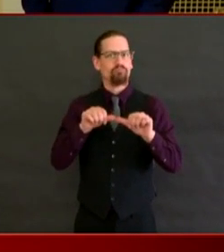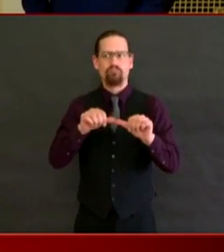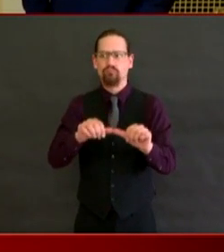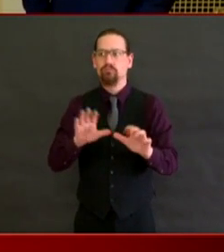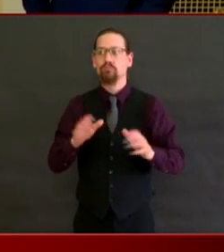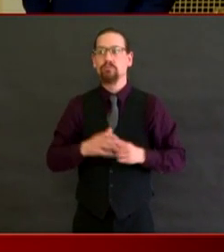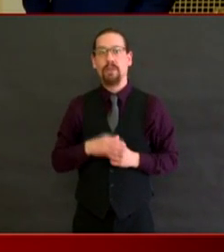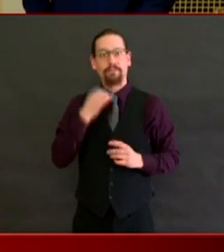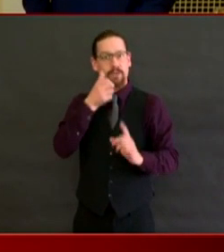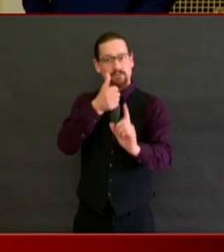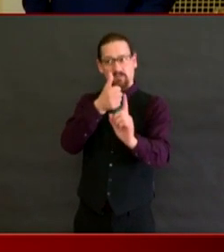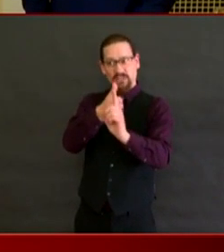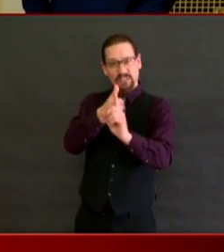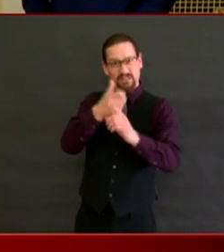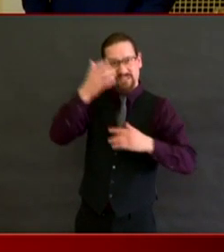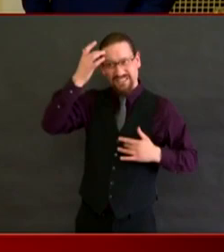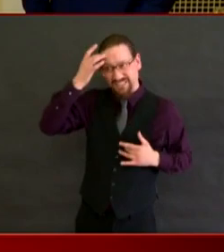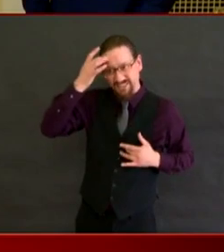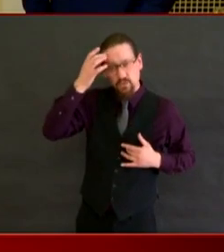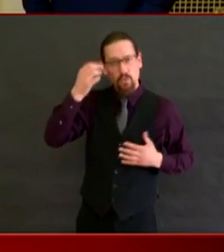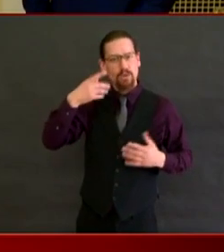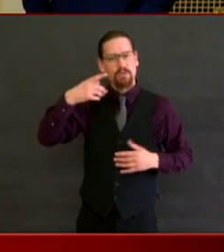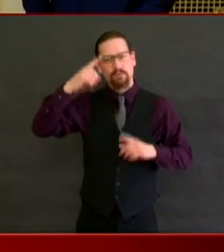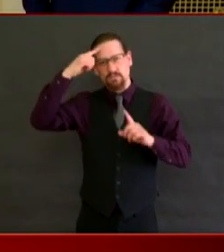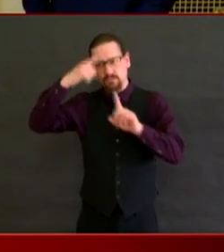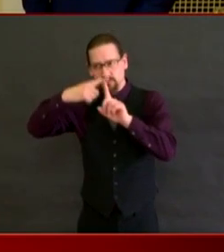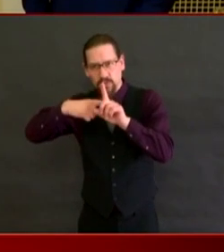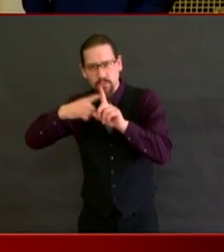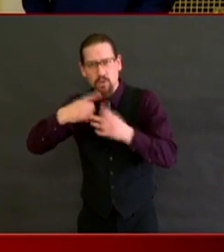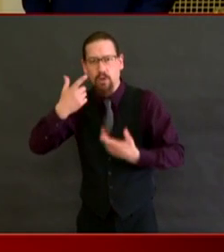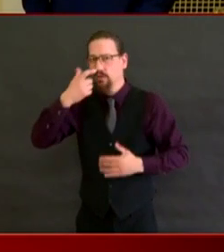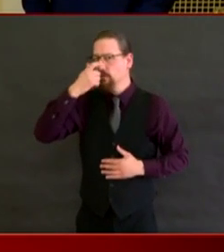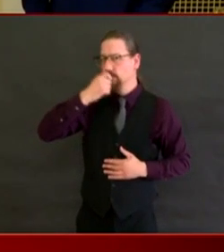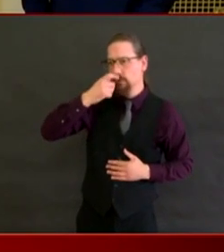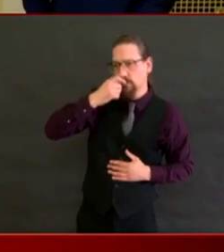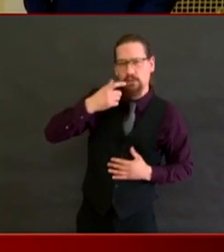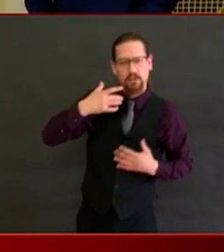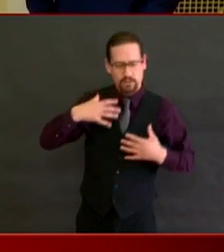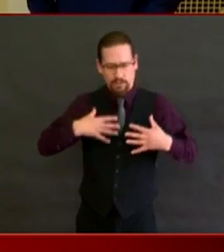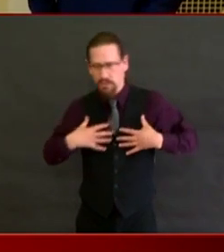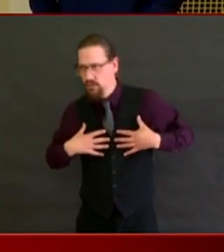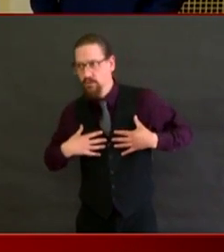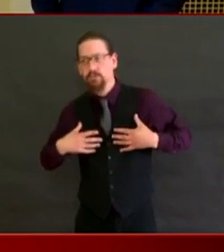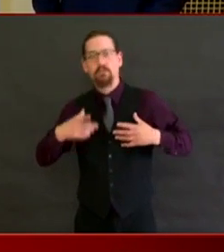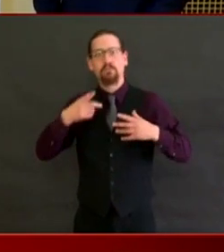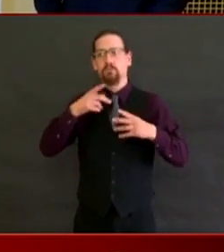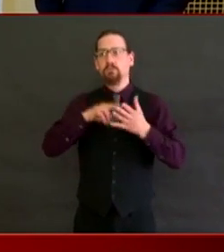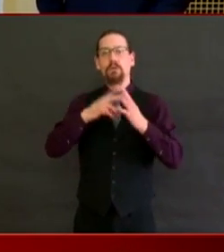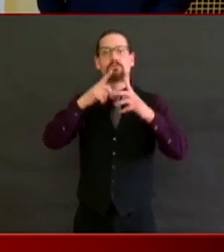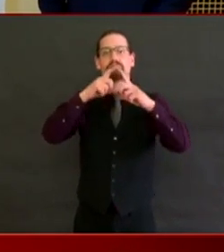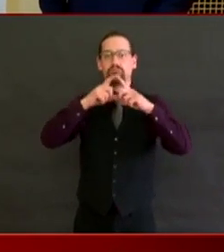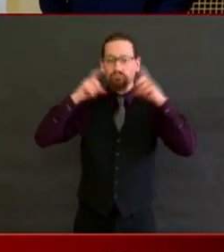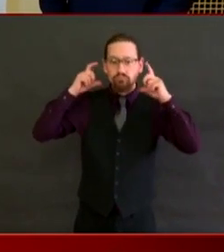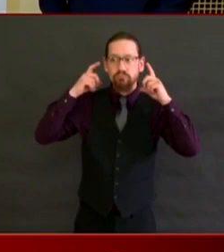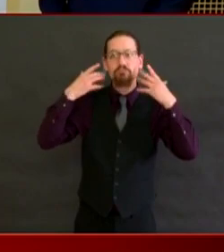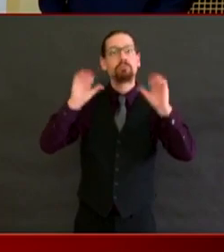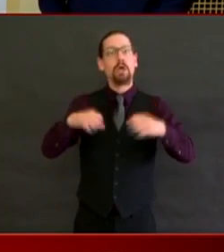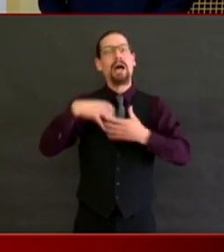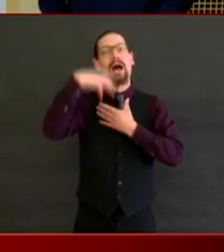headache, tired, sniffles, do not think you can put your face, your cloth mask on and go outside. You still need to be staying home.